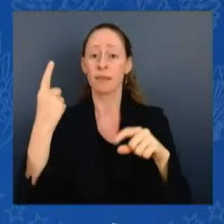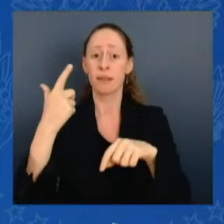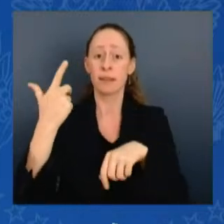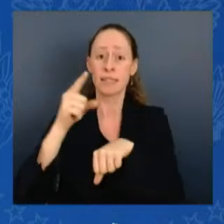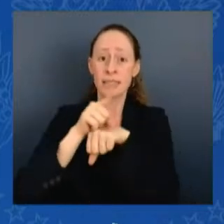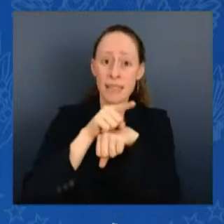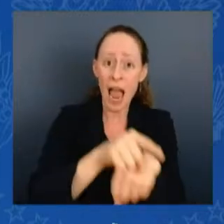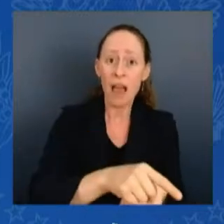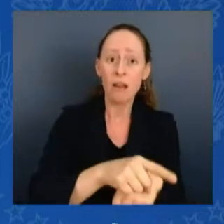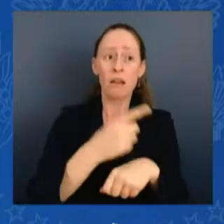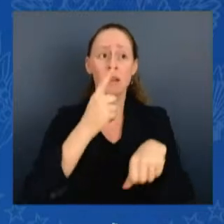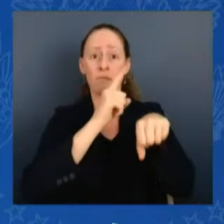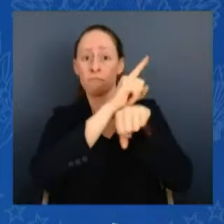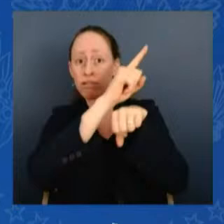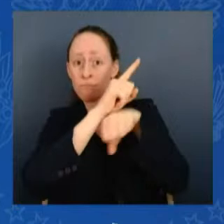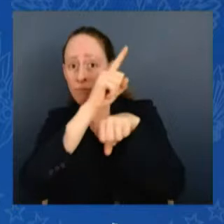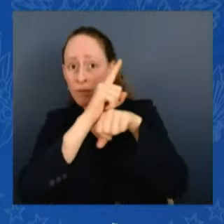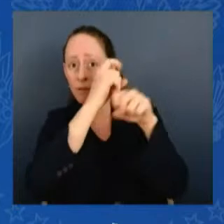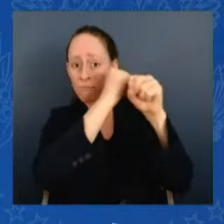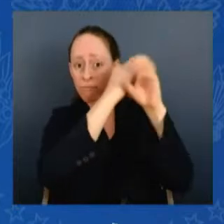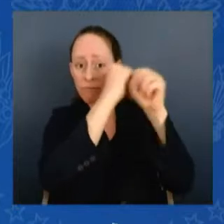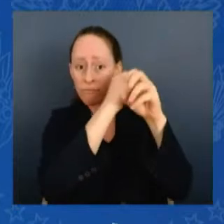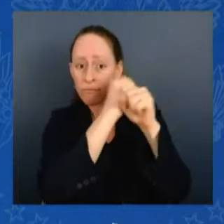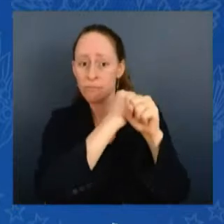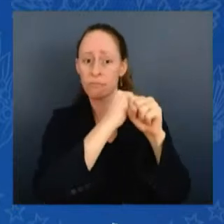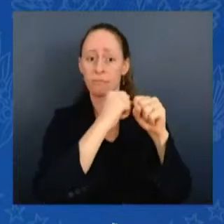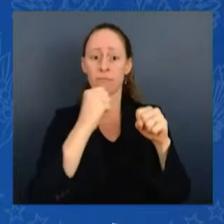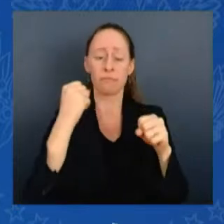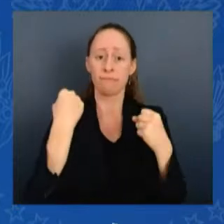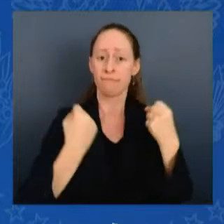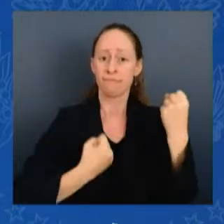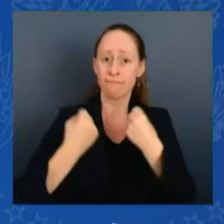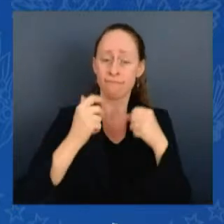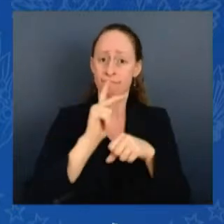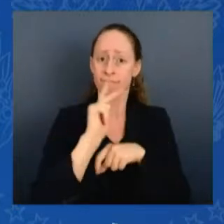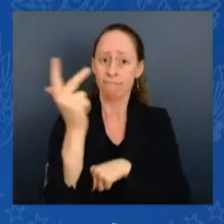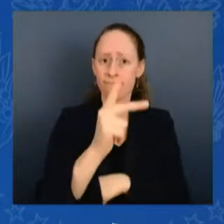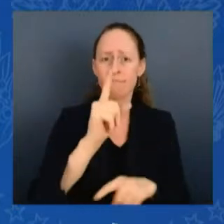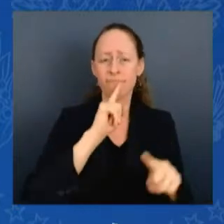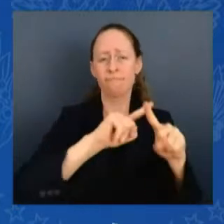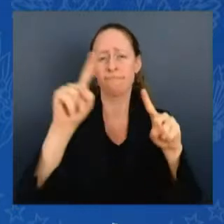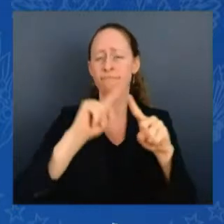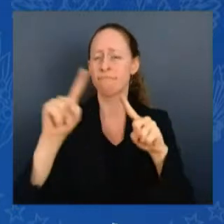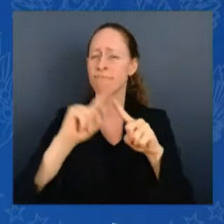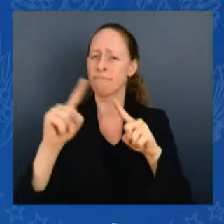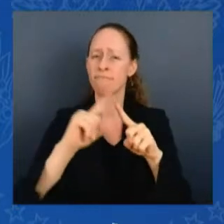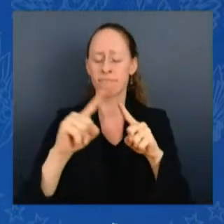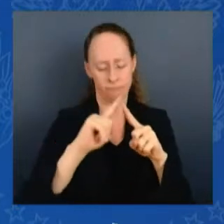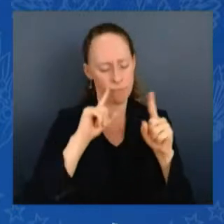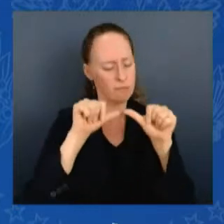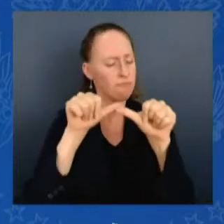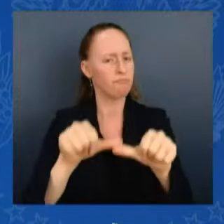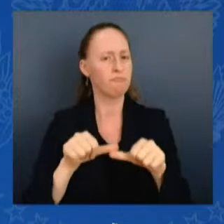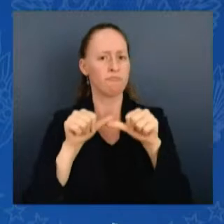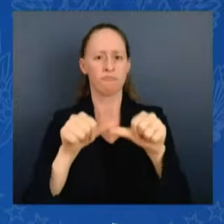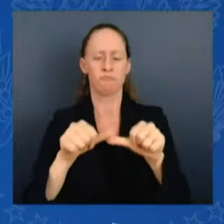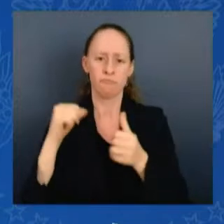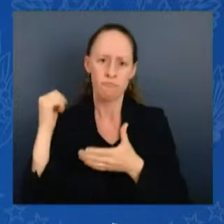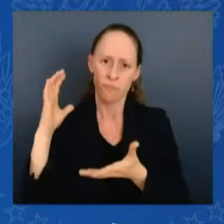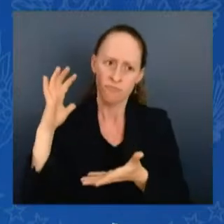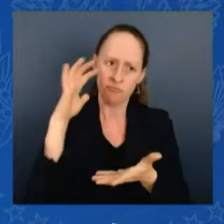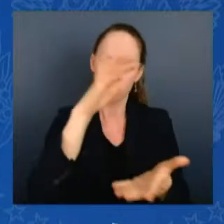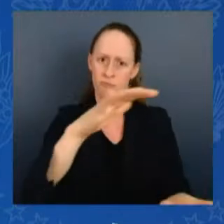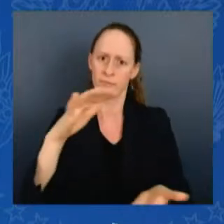and millions of munitions. The United States and nearly 24 allied partners have